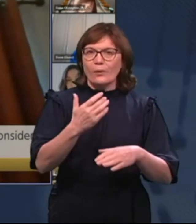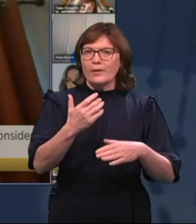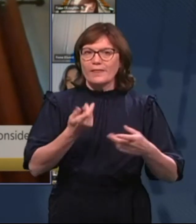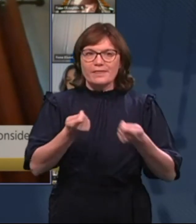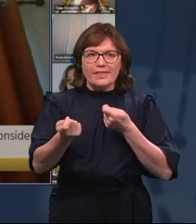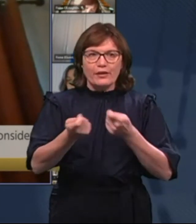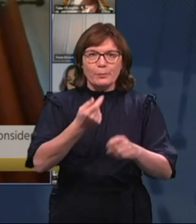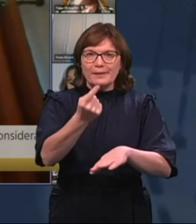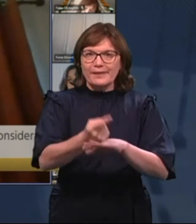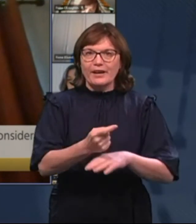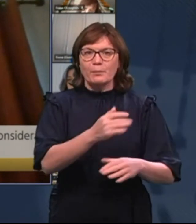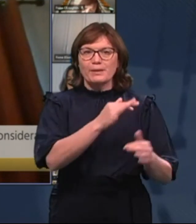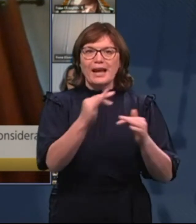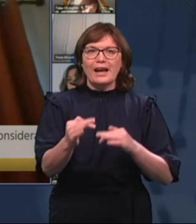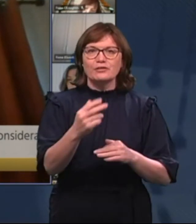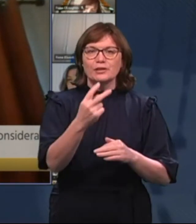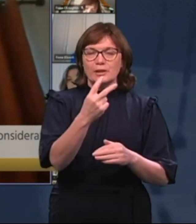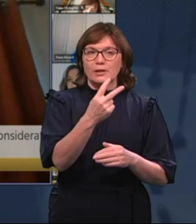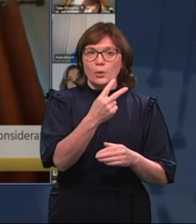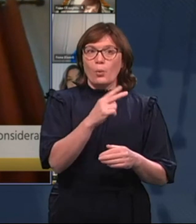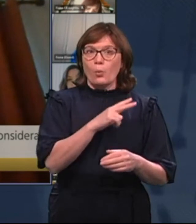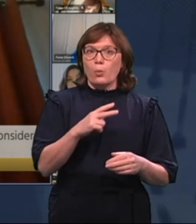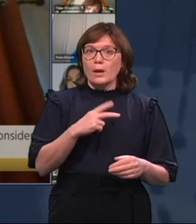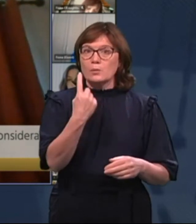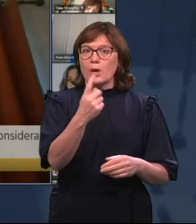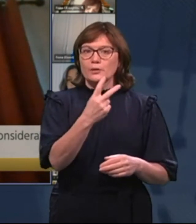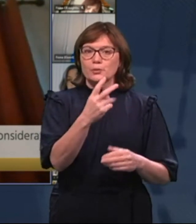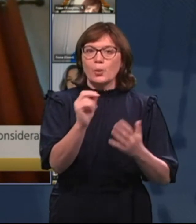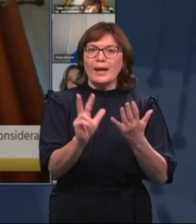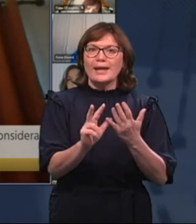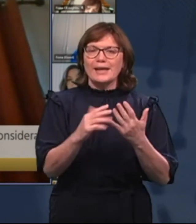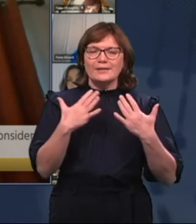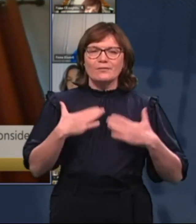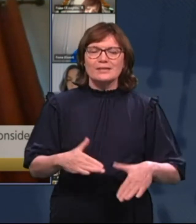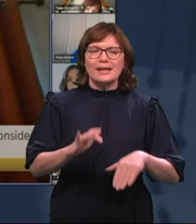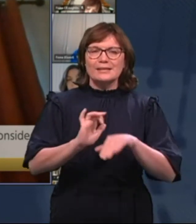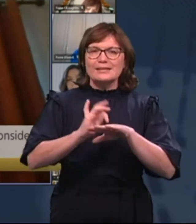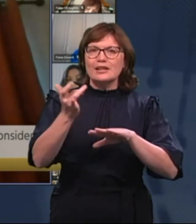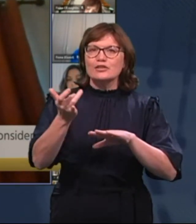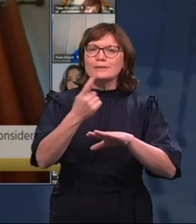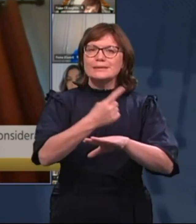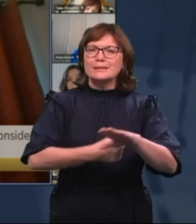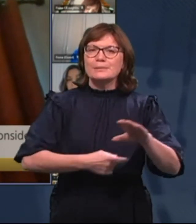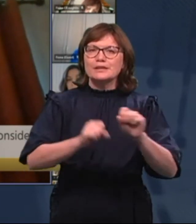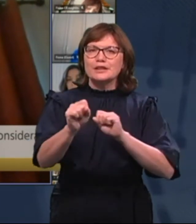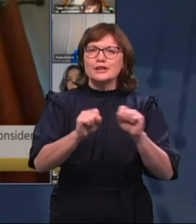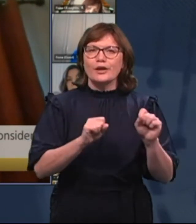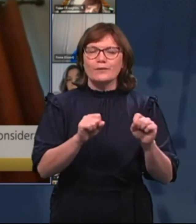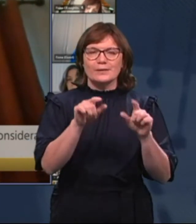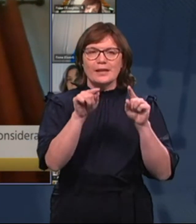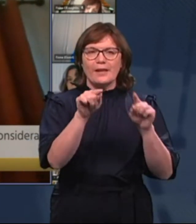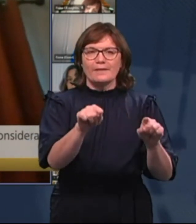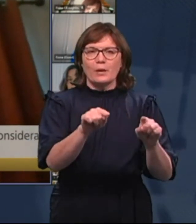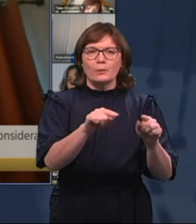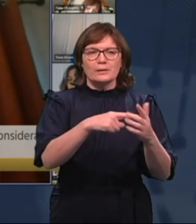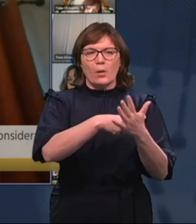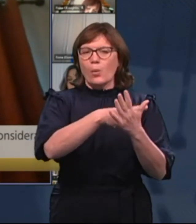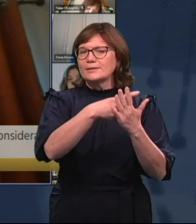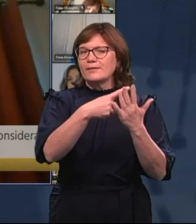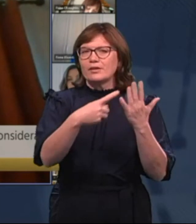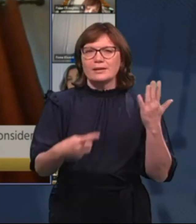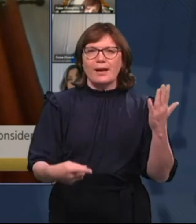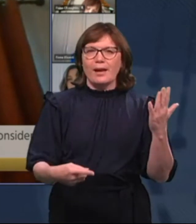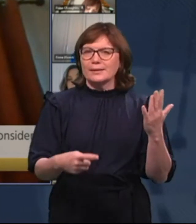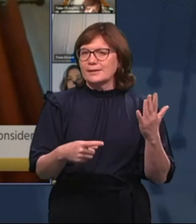was a centre where they had physical and sensory disability services. So that was a wide range. It wasn't specific